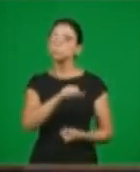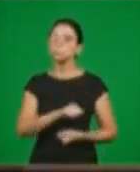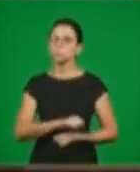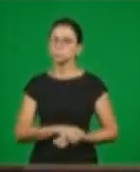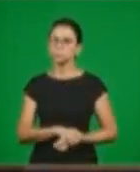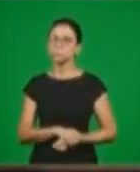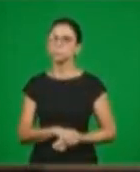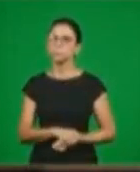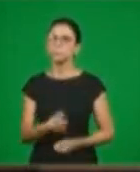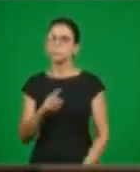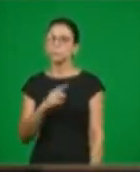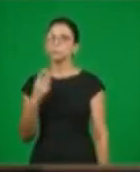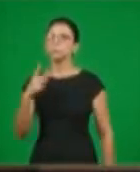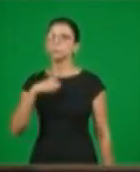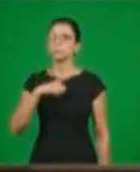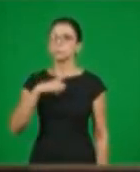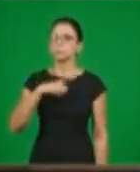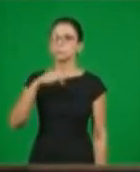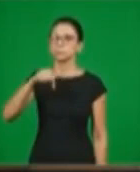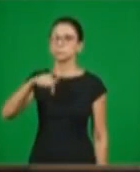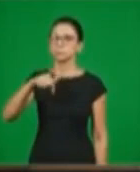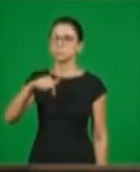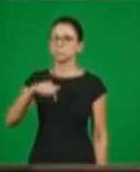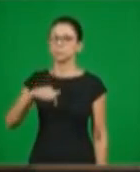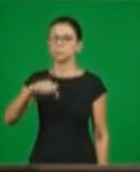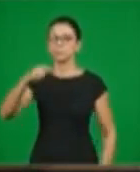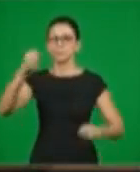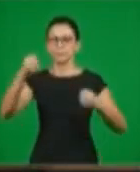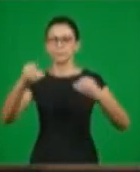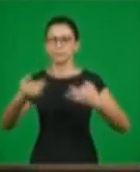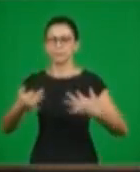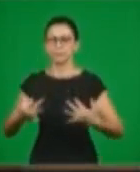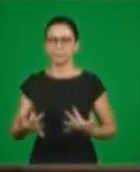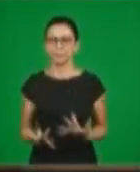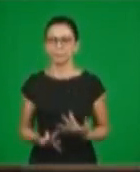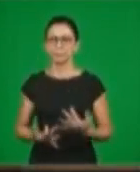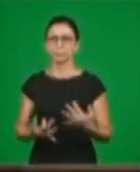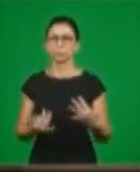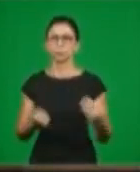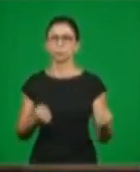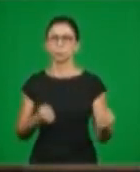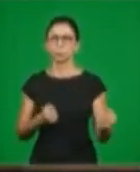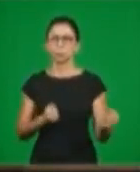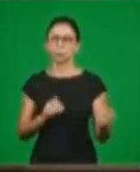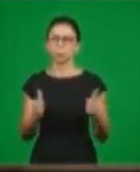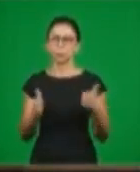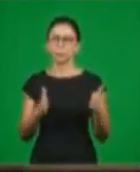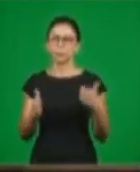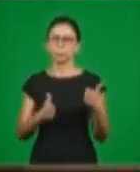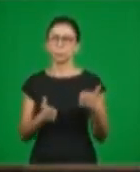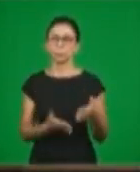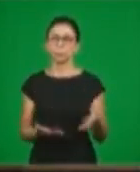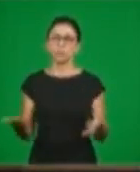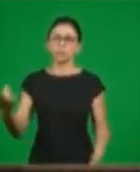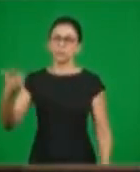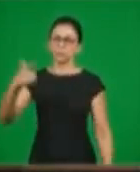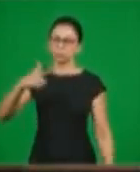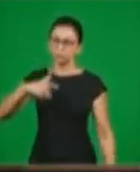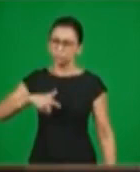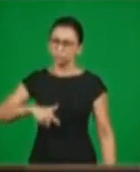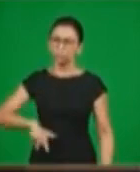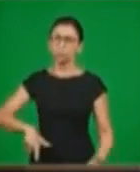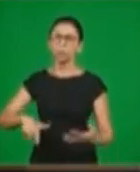through a gathering. We're talking about a time of reconstruction.